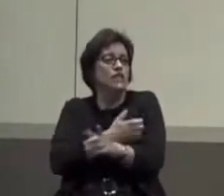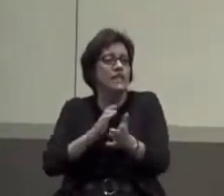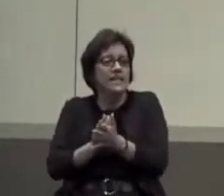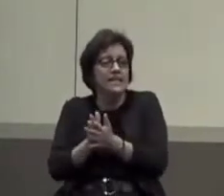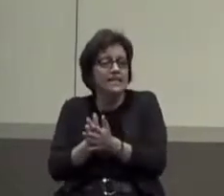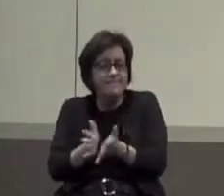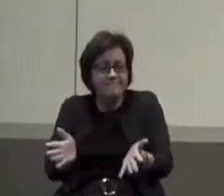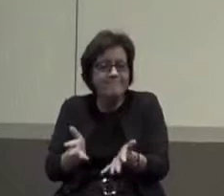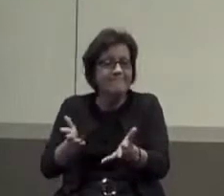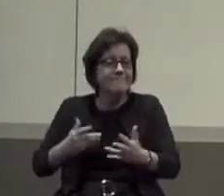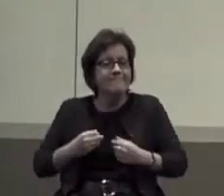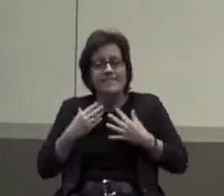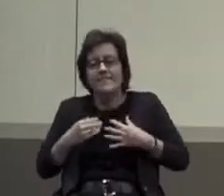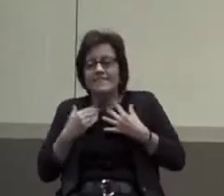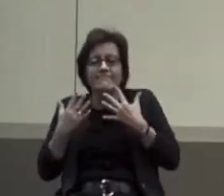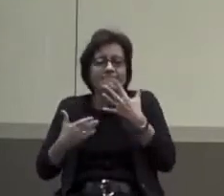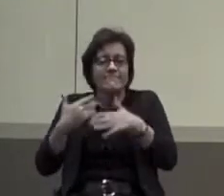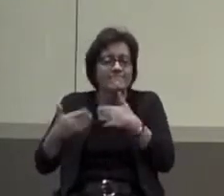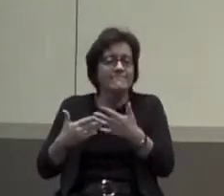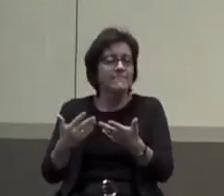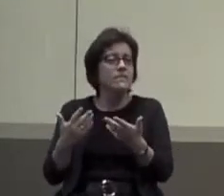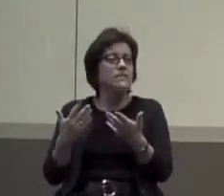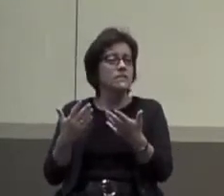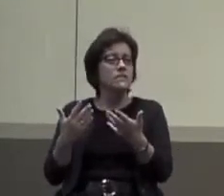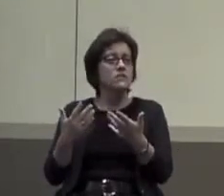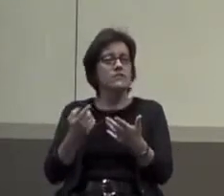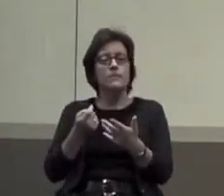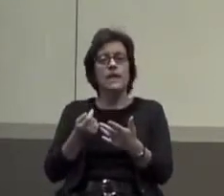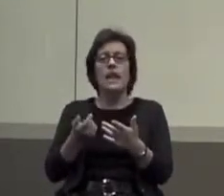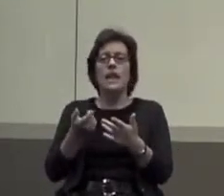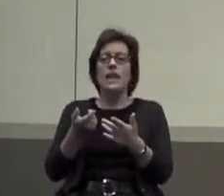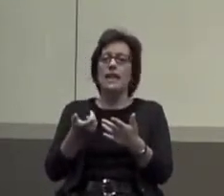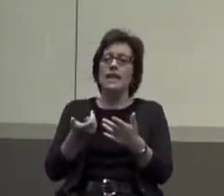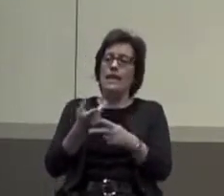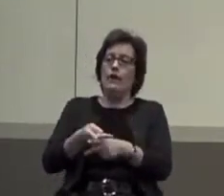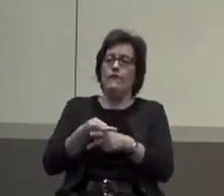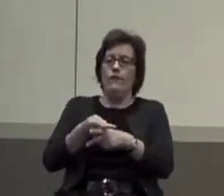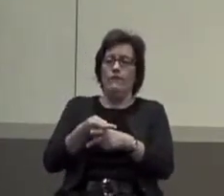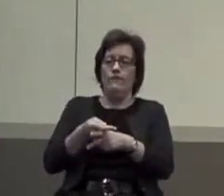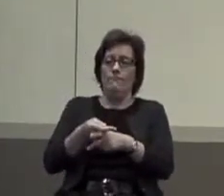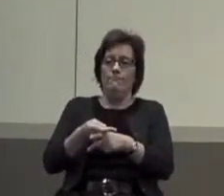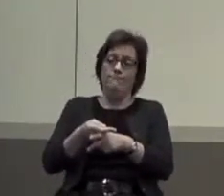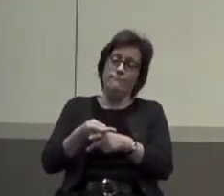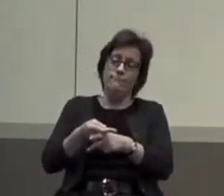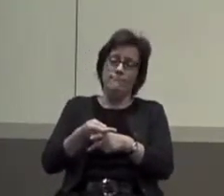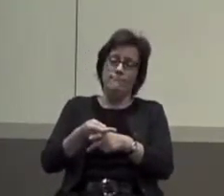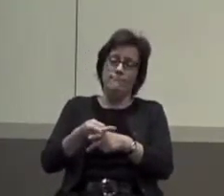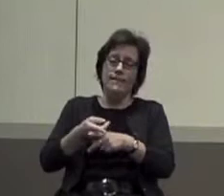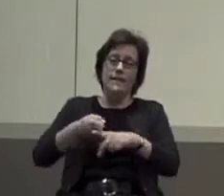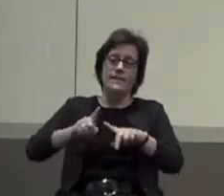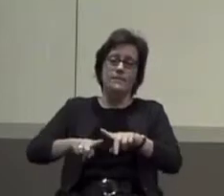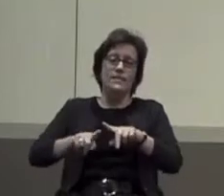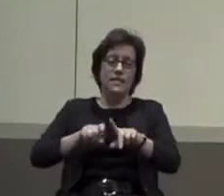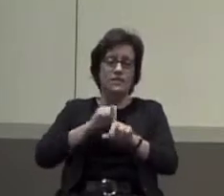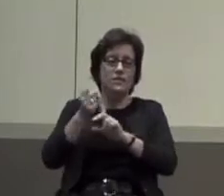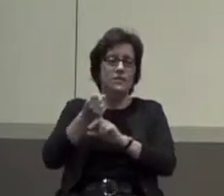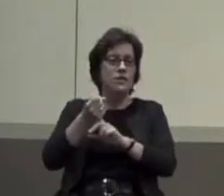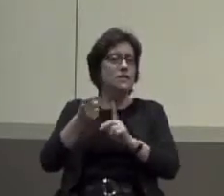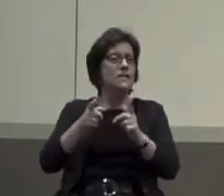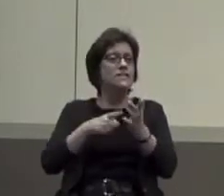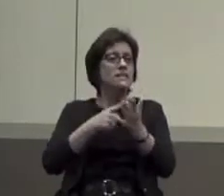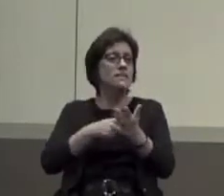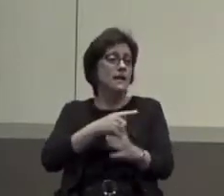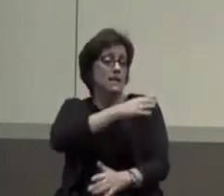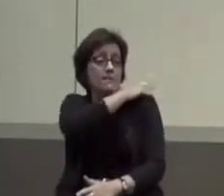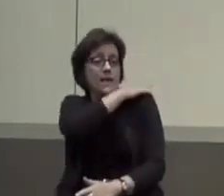You have to be a little bit careful sometimes, depending on your situation, but sometimes like a pat on the back is good